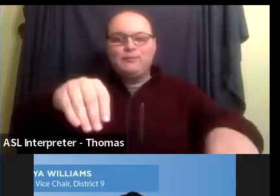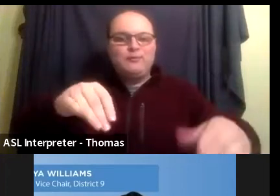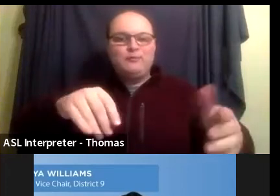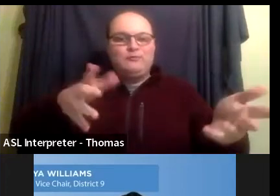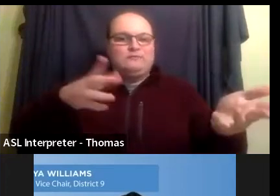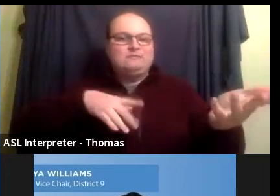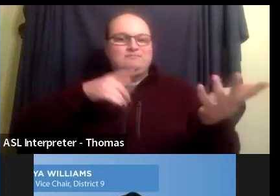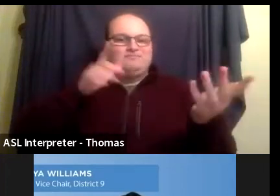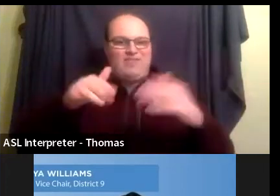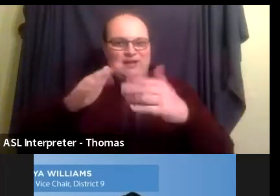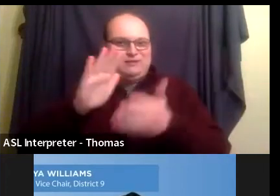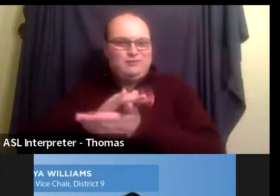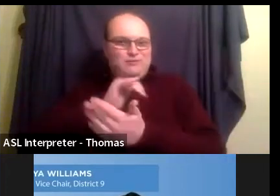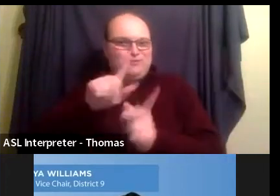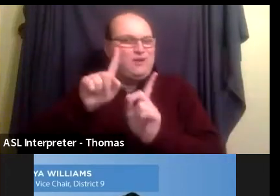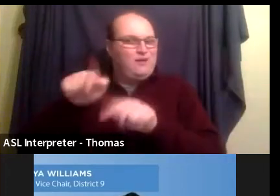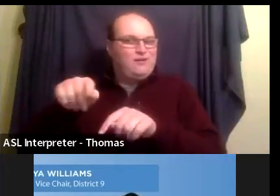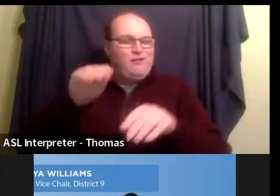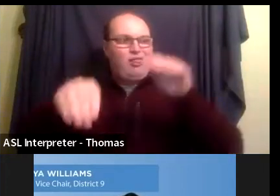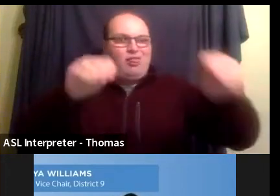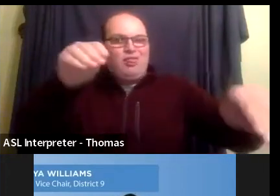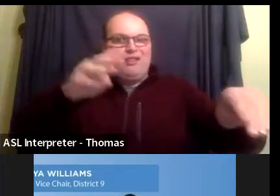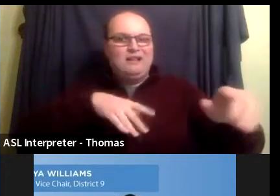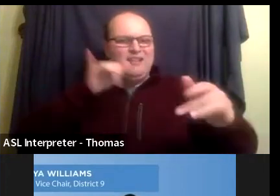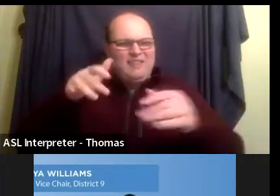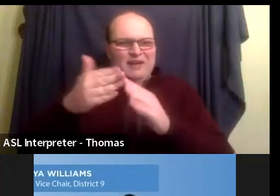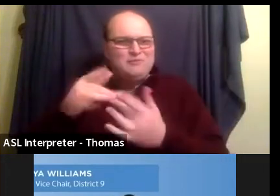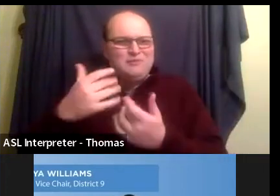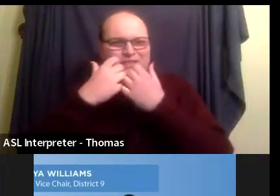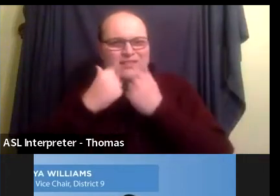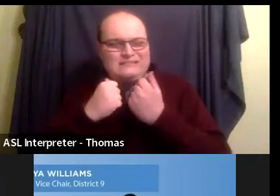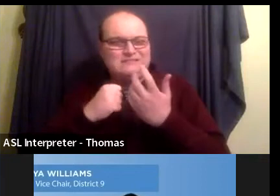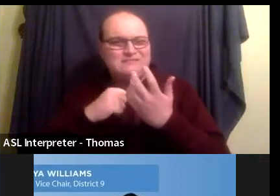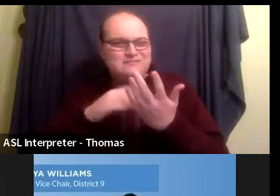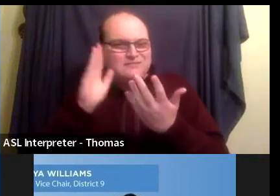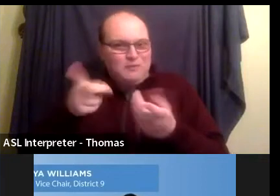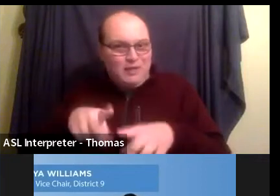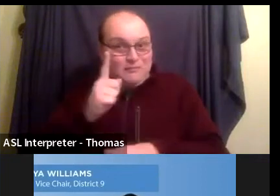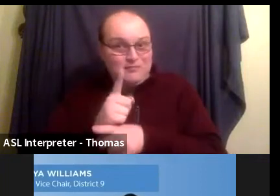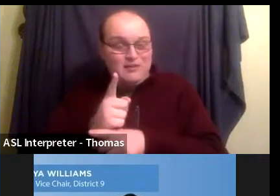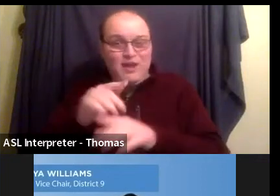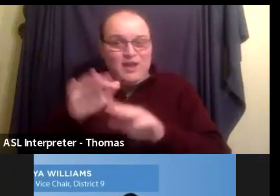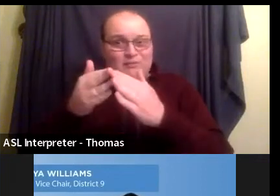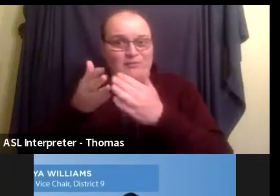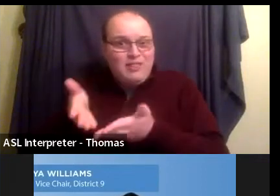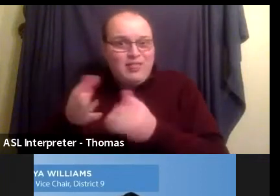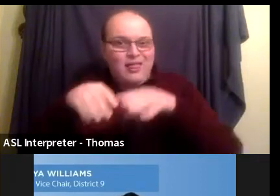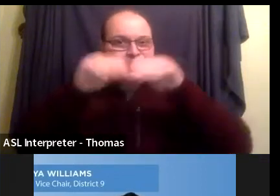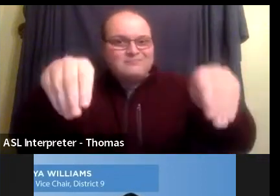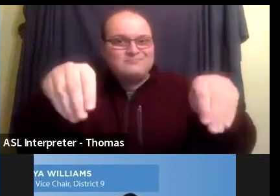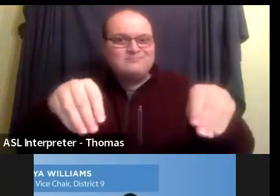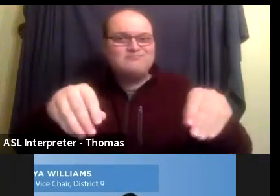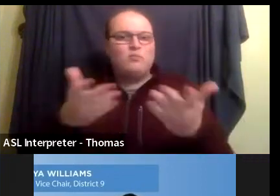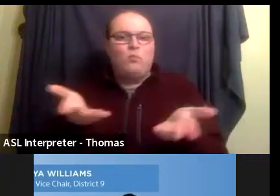the community that they know and love, because that is what will happen, what will be left behind, the building, the shell